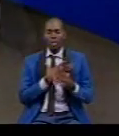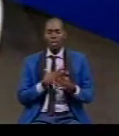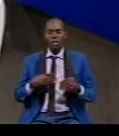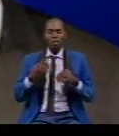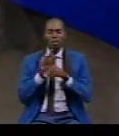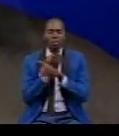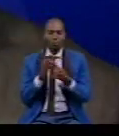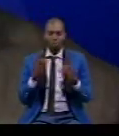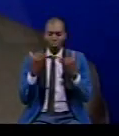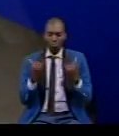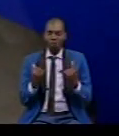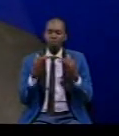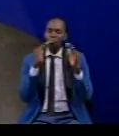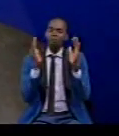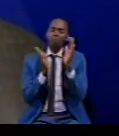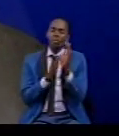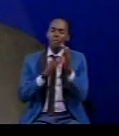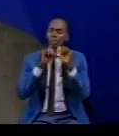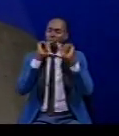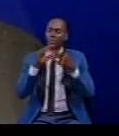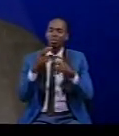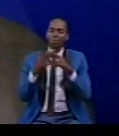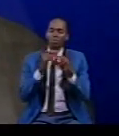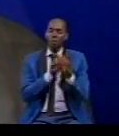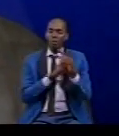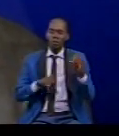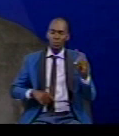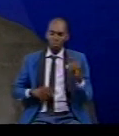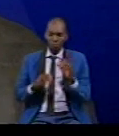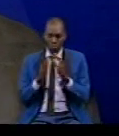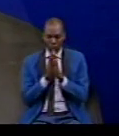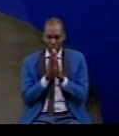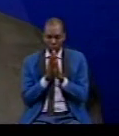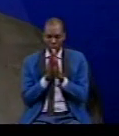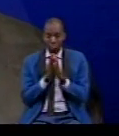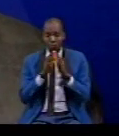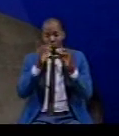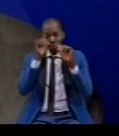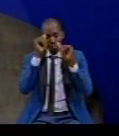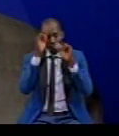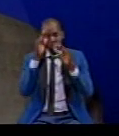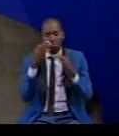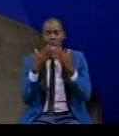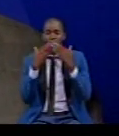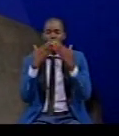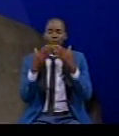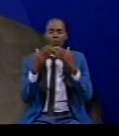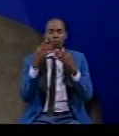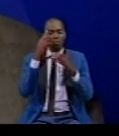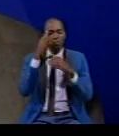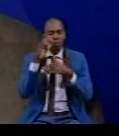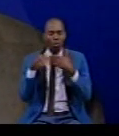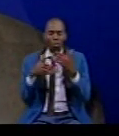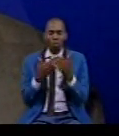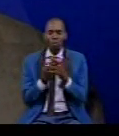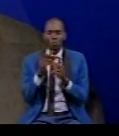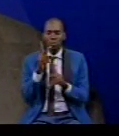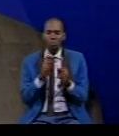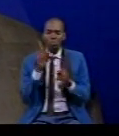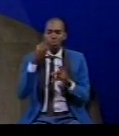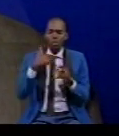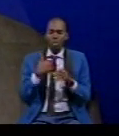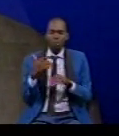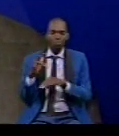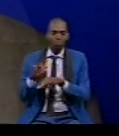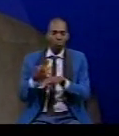whoso confesseth and forsaketh them shall have mercy. I need